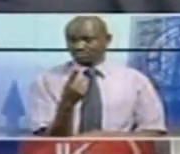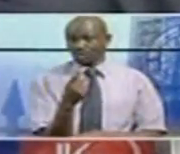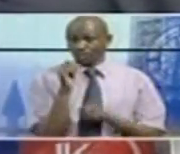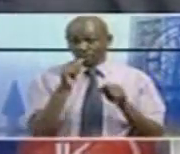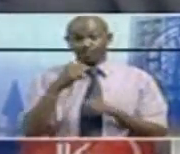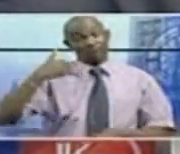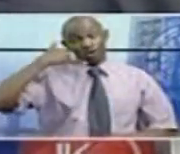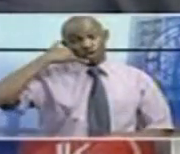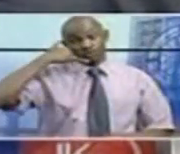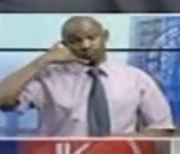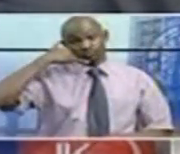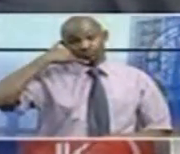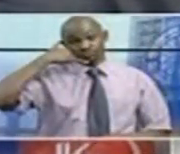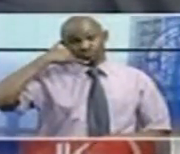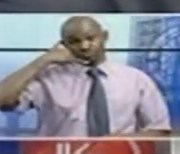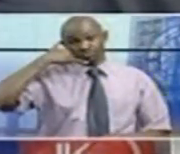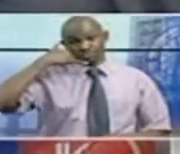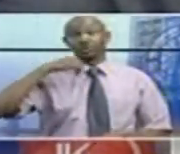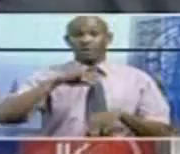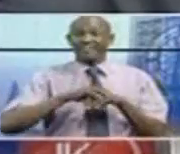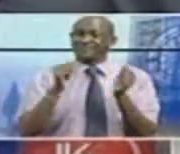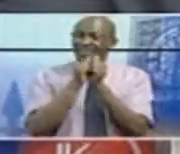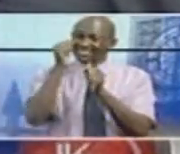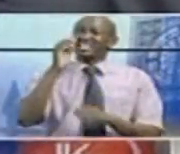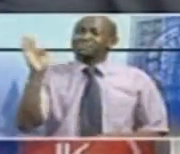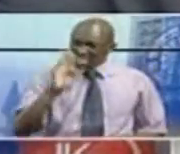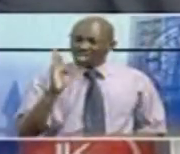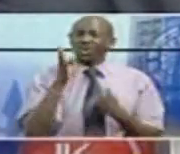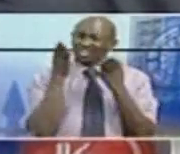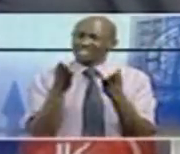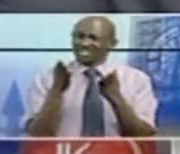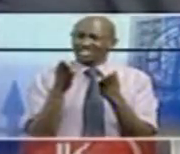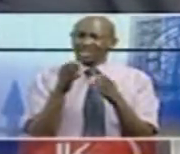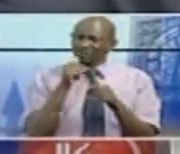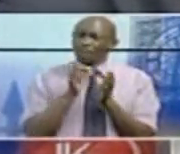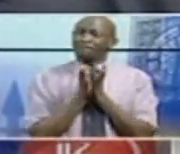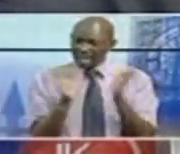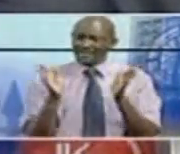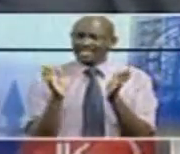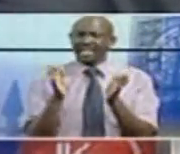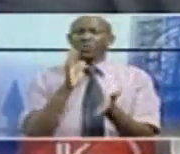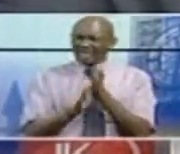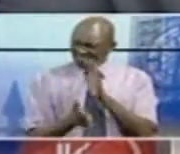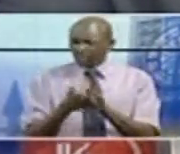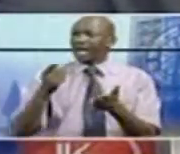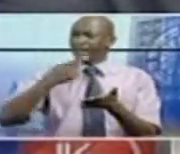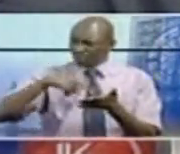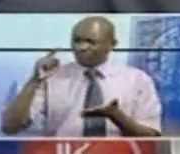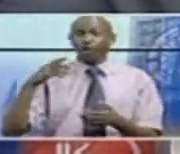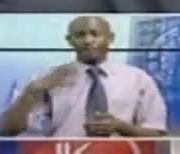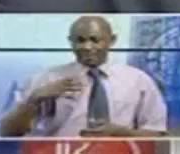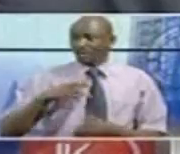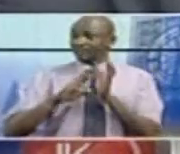use a phone call to take 15 billion shillings from the public without the approval of the